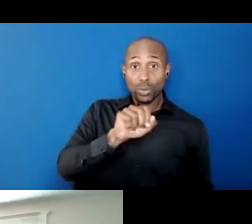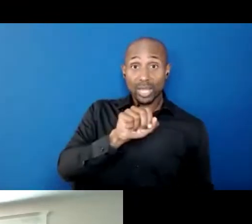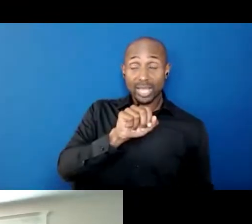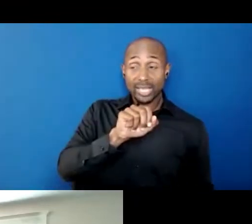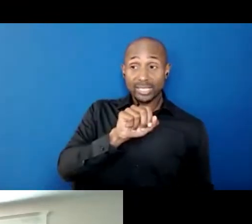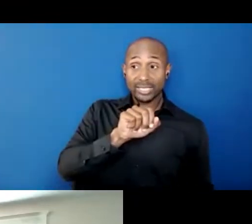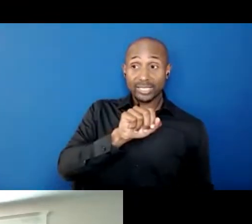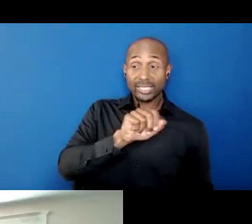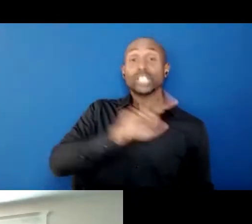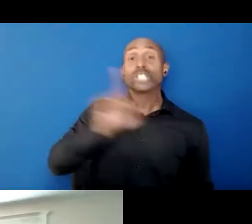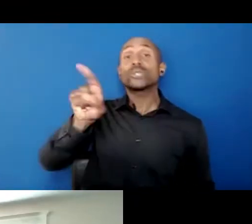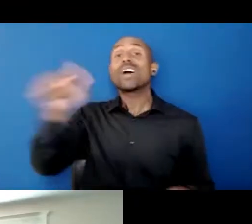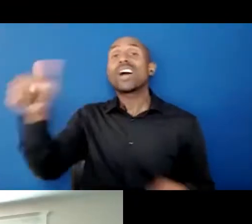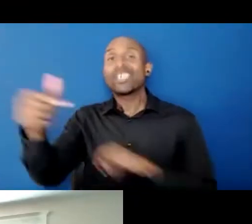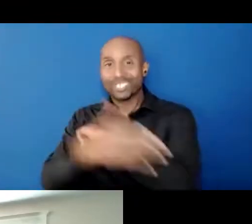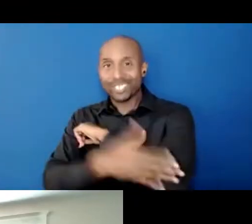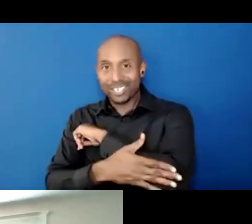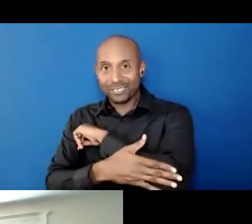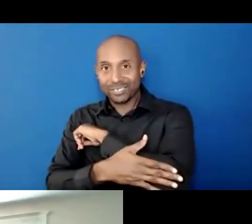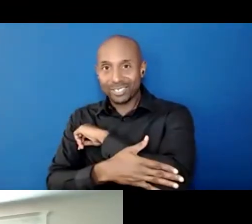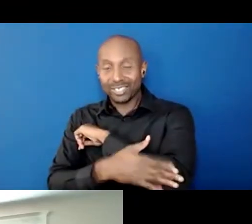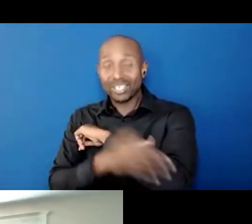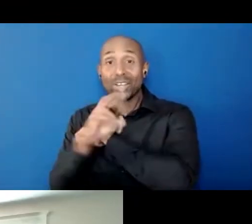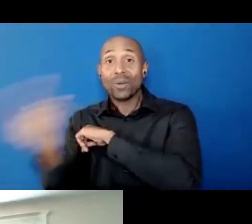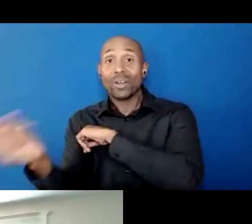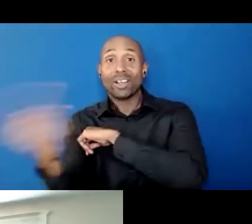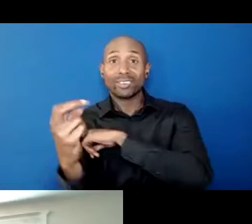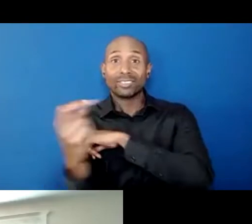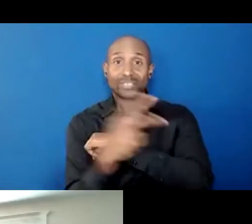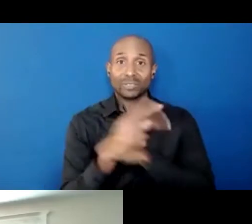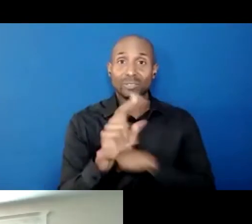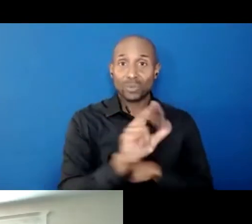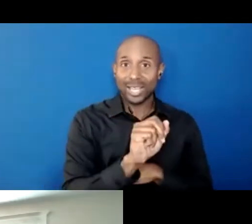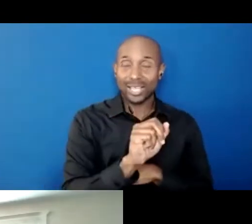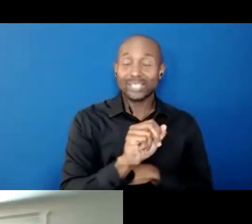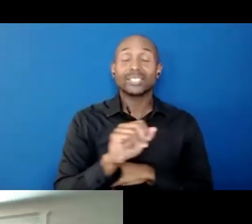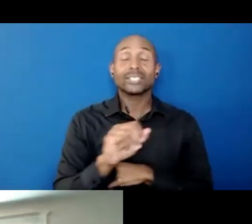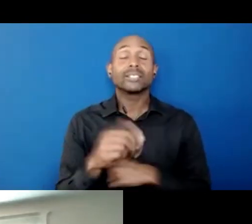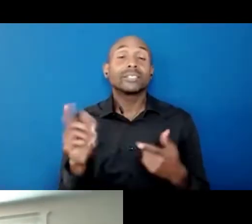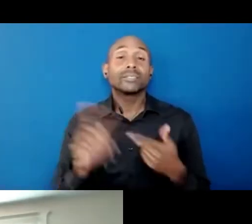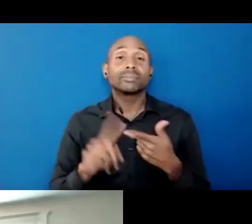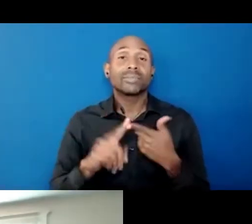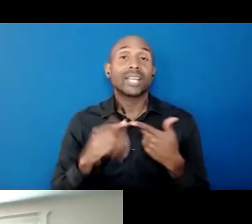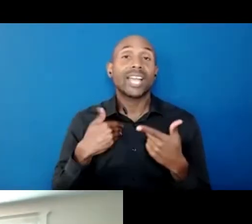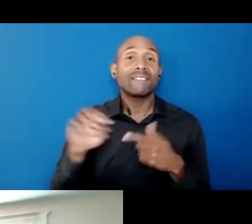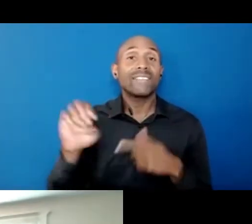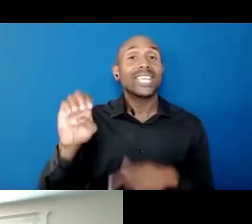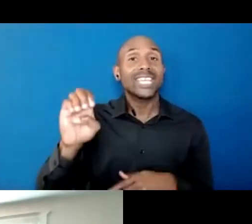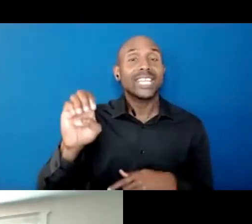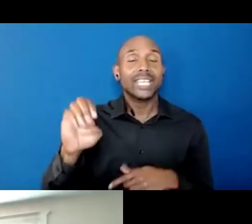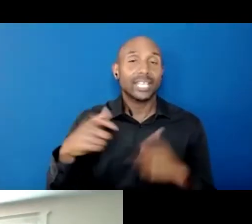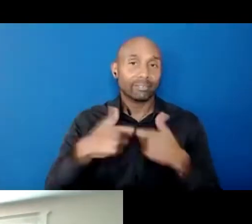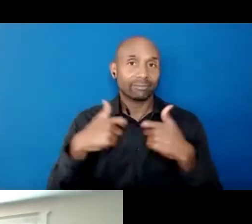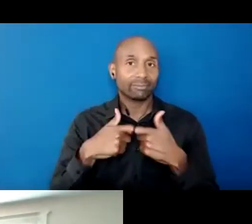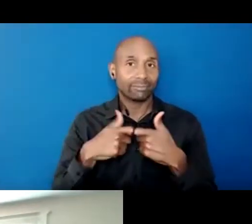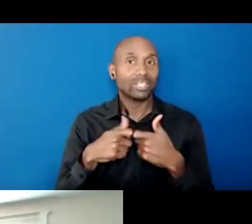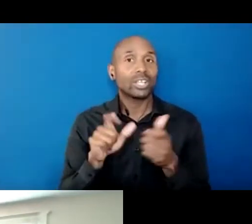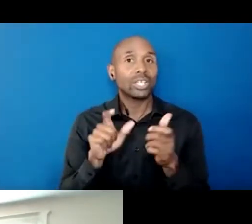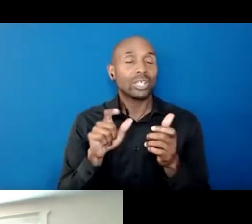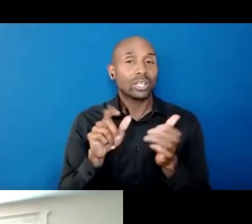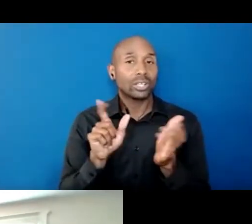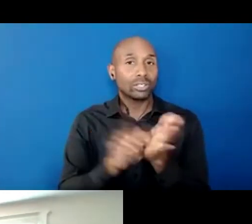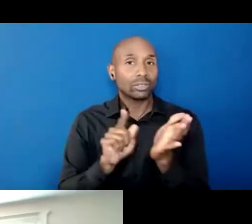issuing the monthly Access to Exchange e-newsletter, looking at